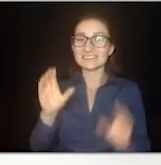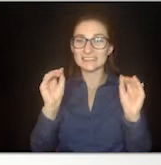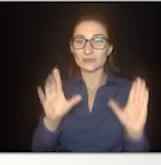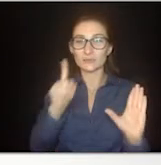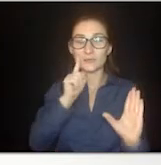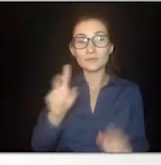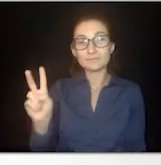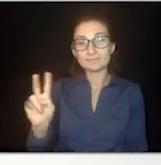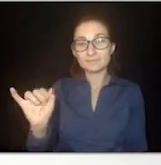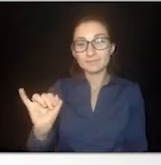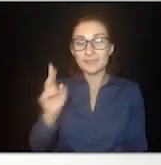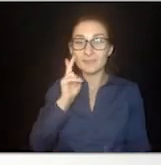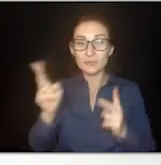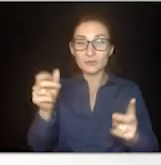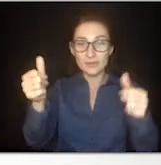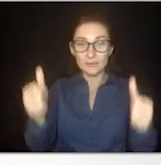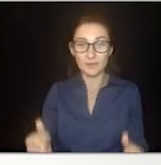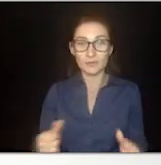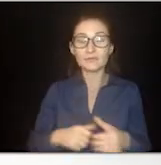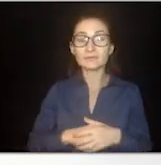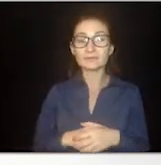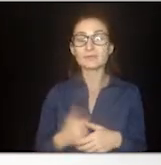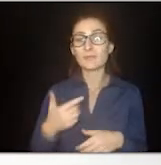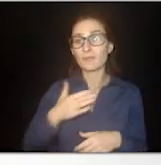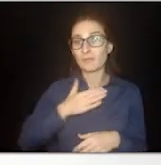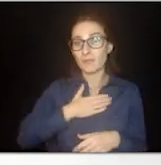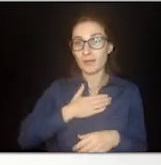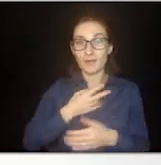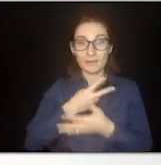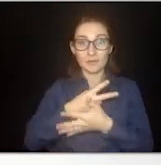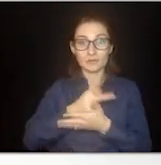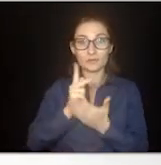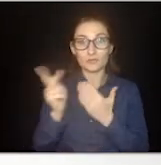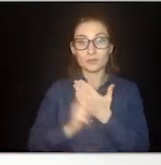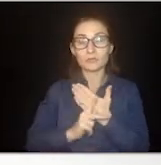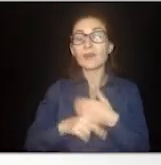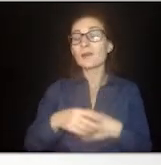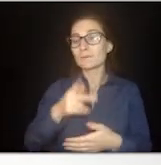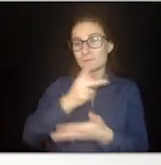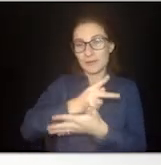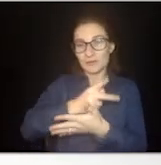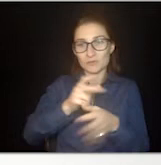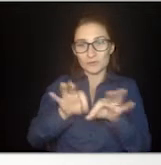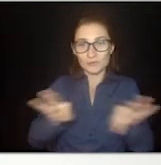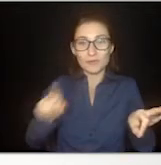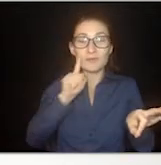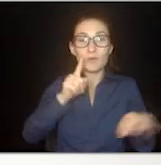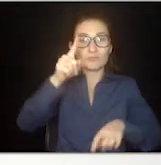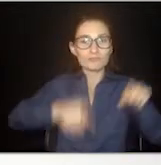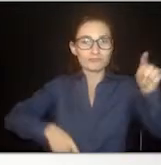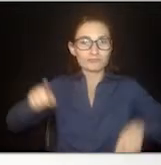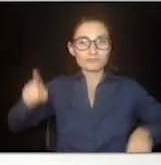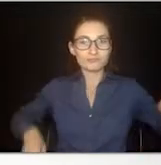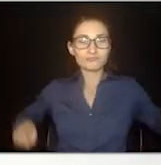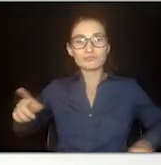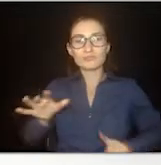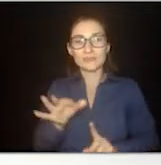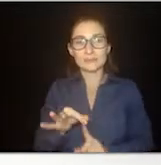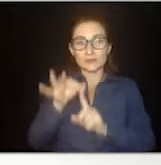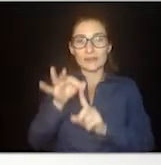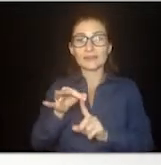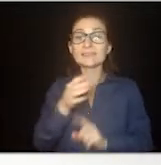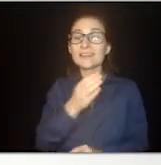visually impaired, but I also have my master's degree in varying exceptionalities, and I spent about 13 years teaching